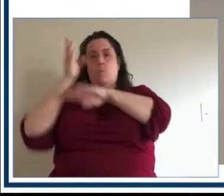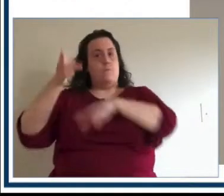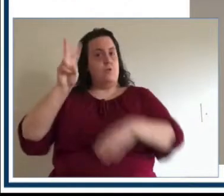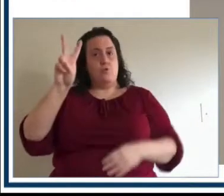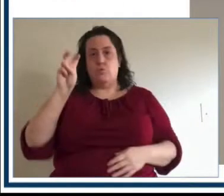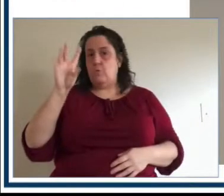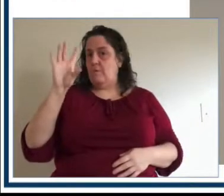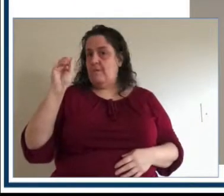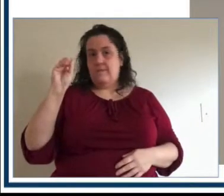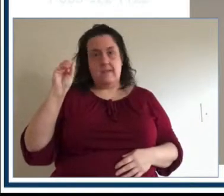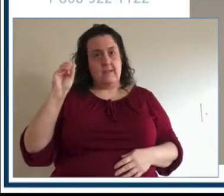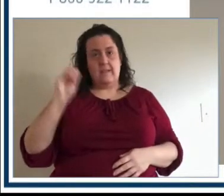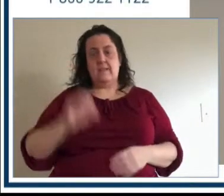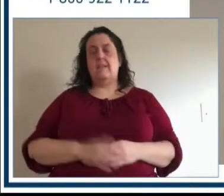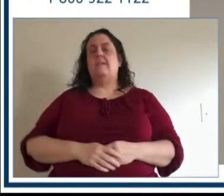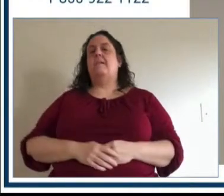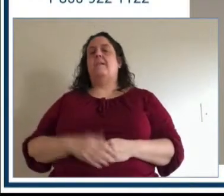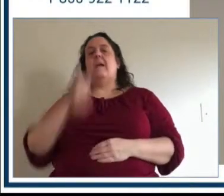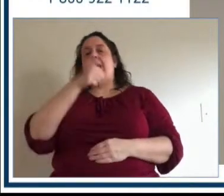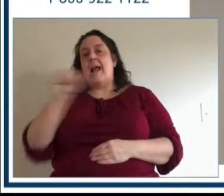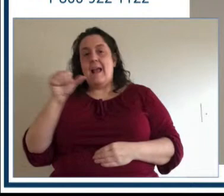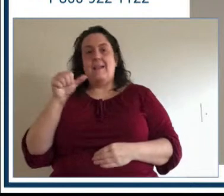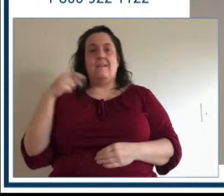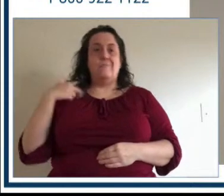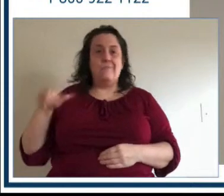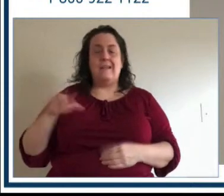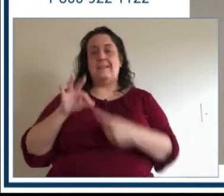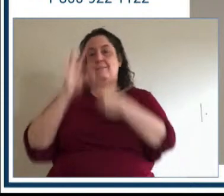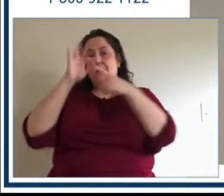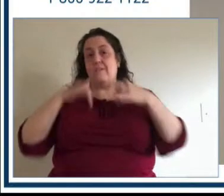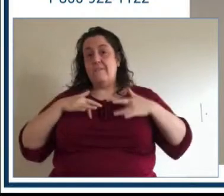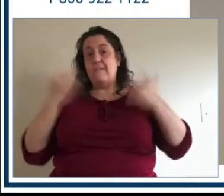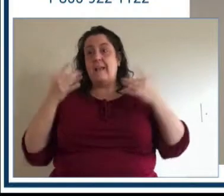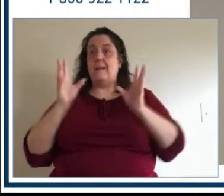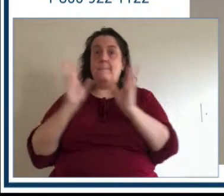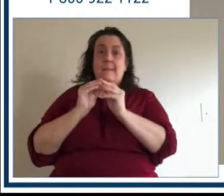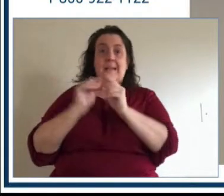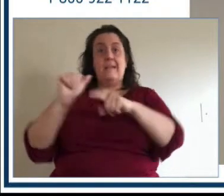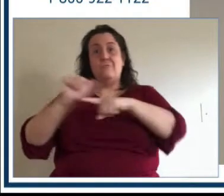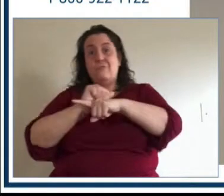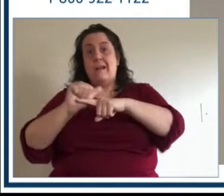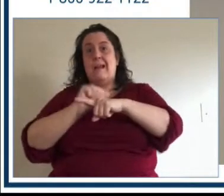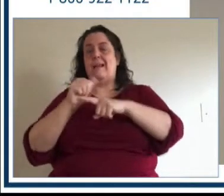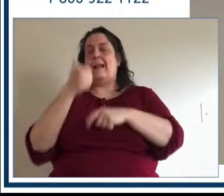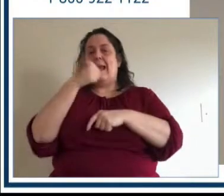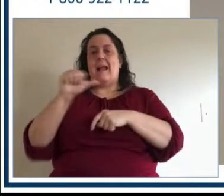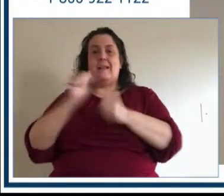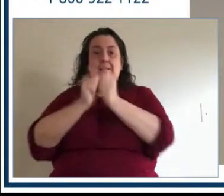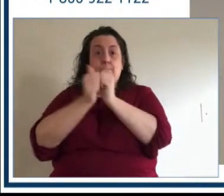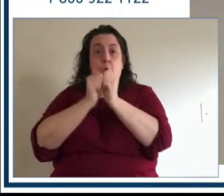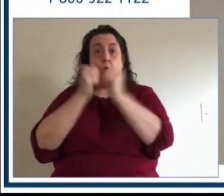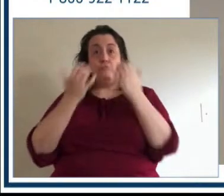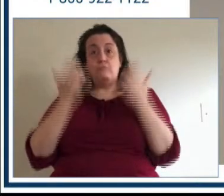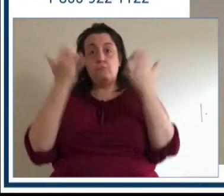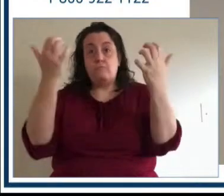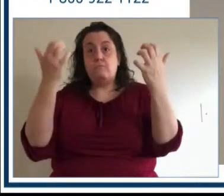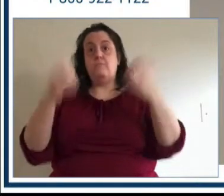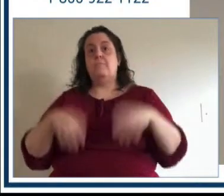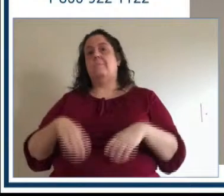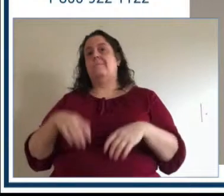faith services, special events, meetings and training, and audiences for sports events and arts and culture